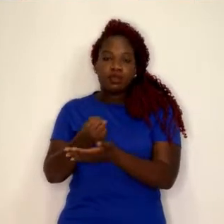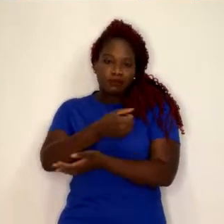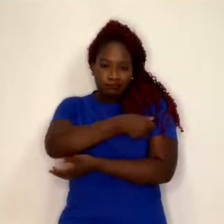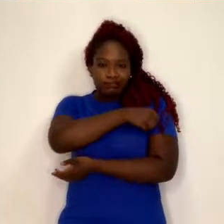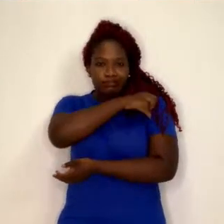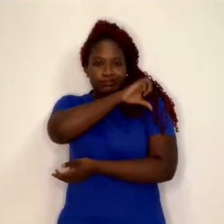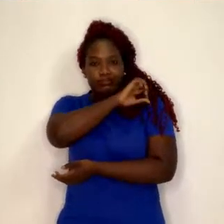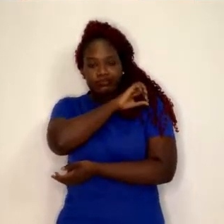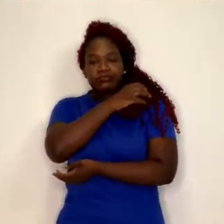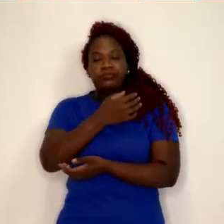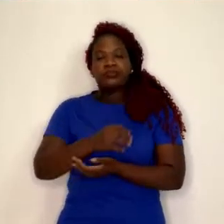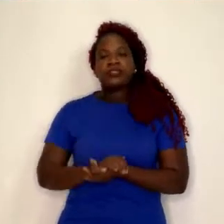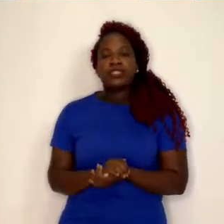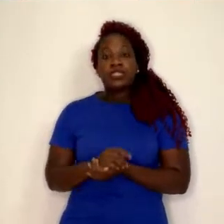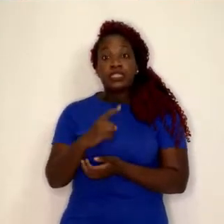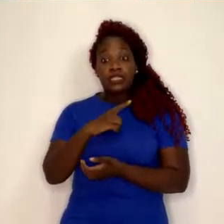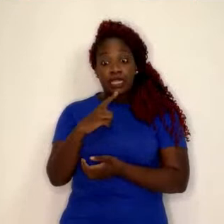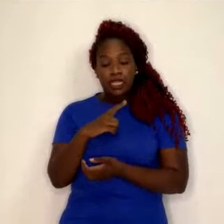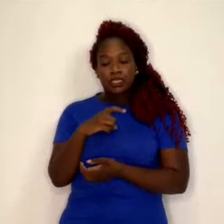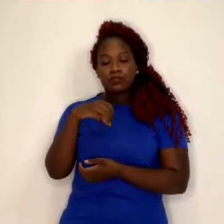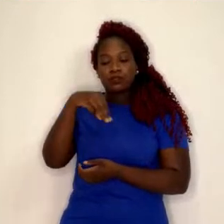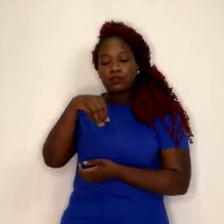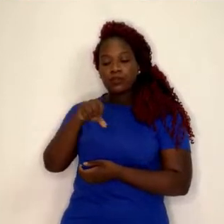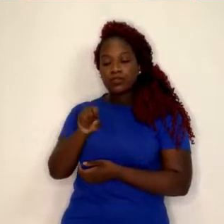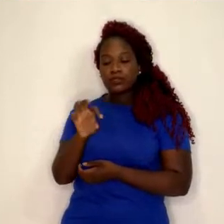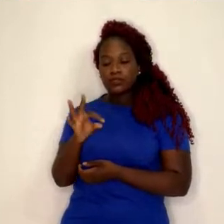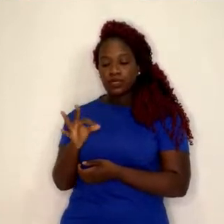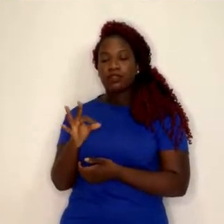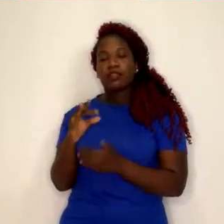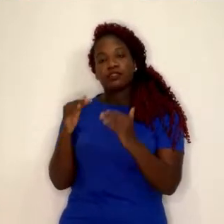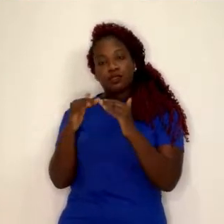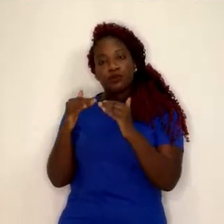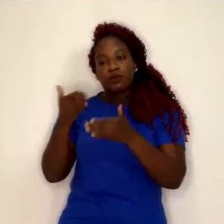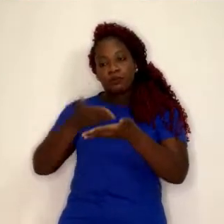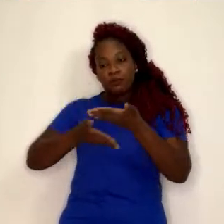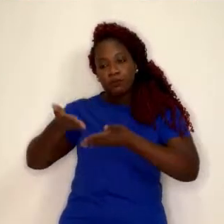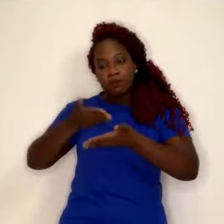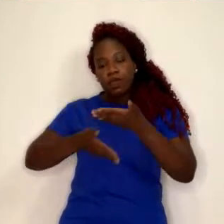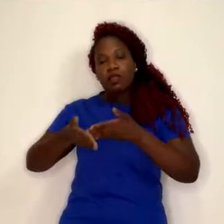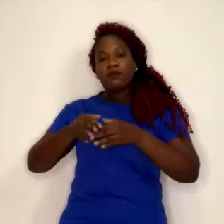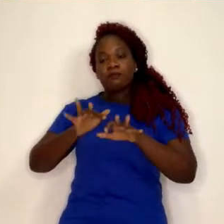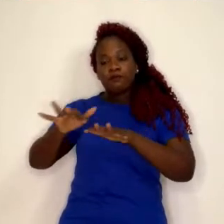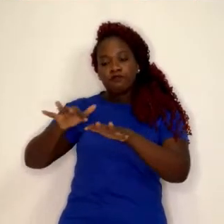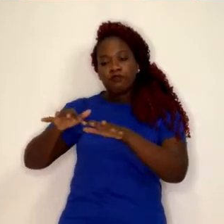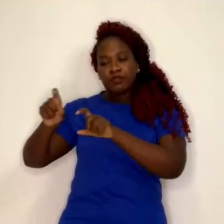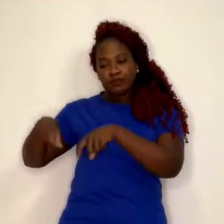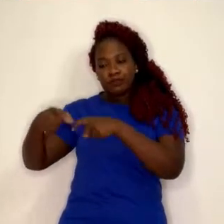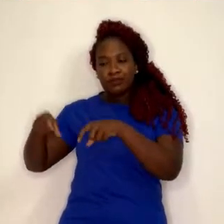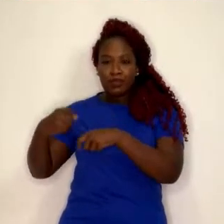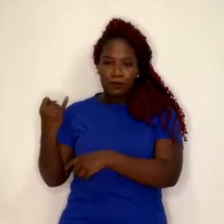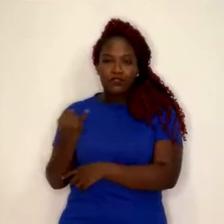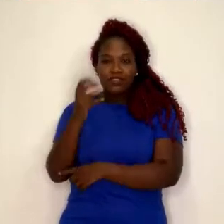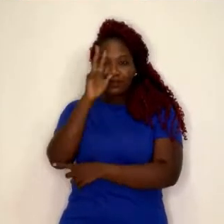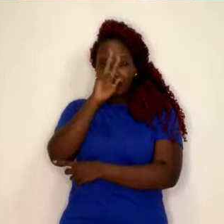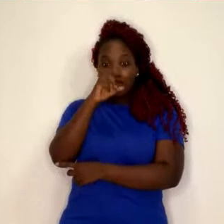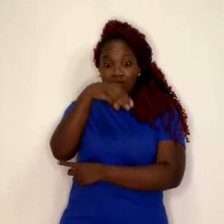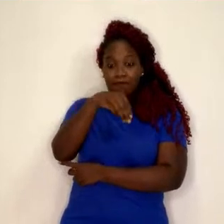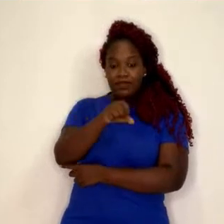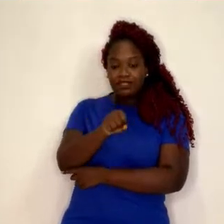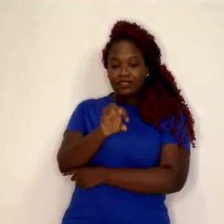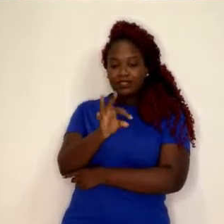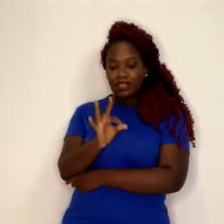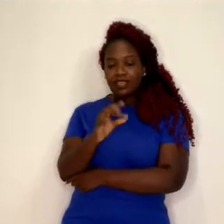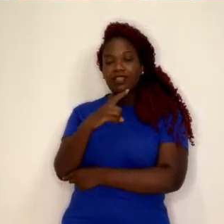on. We have at MST from an articulation with other movements, if